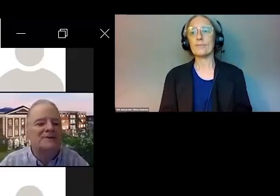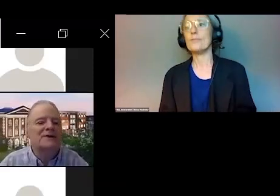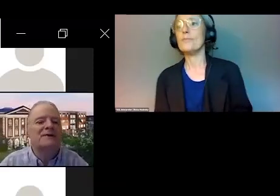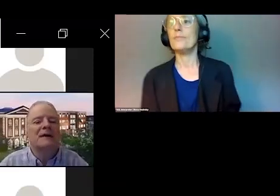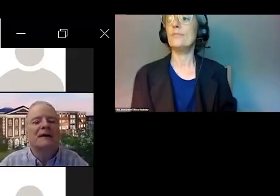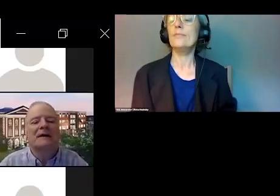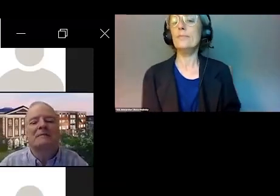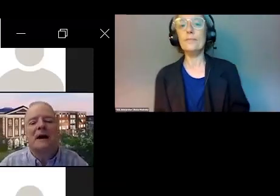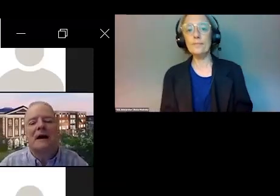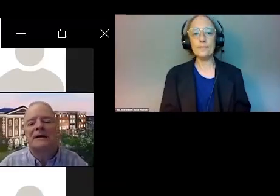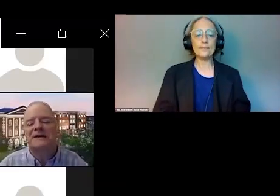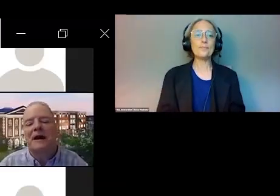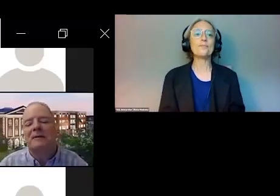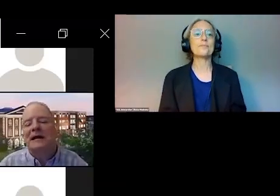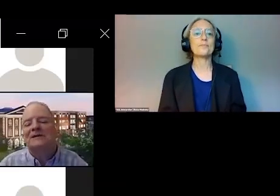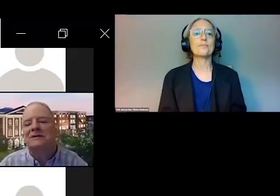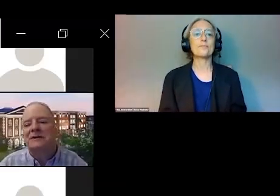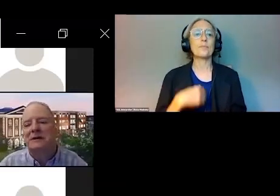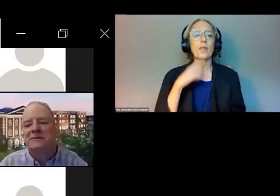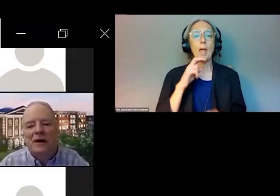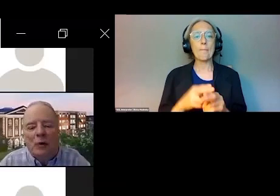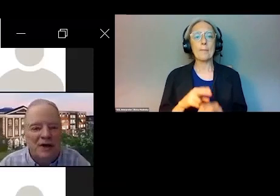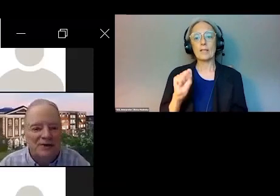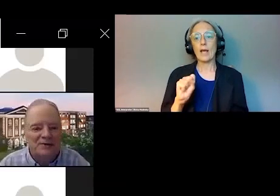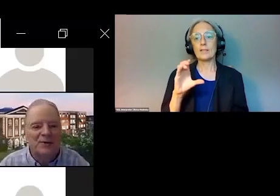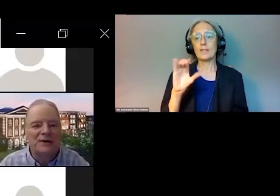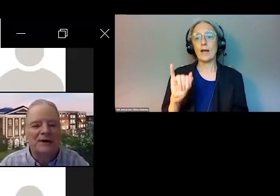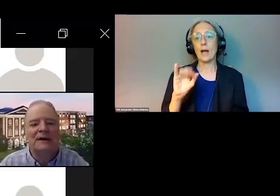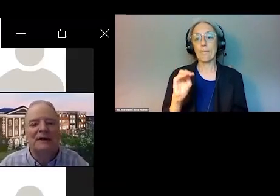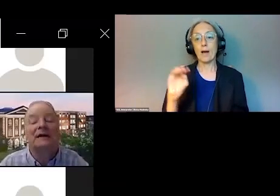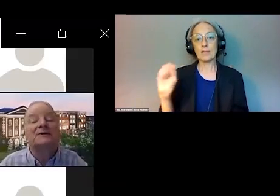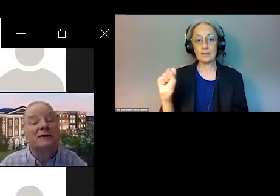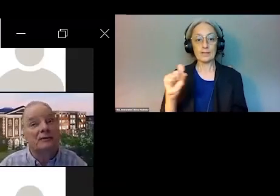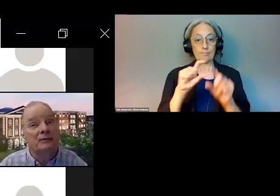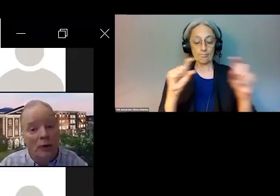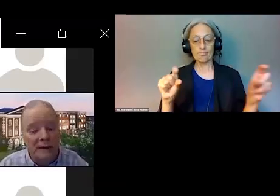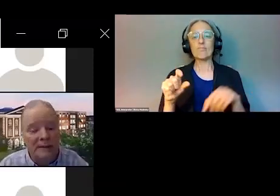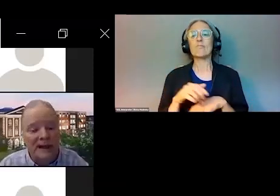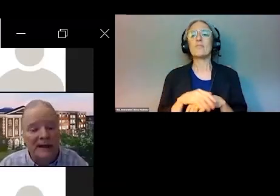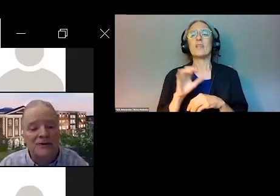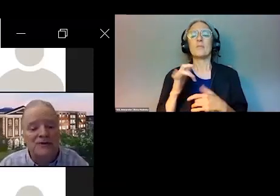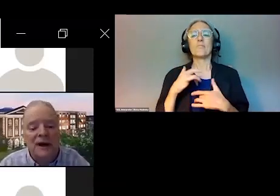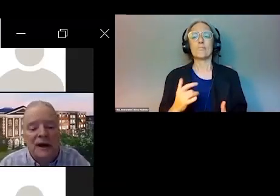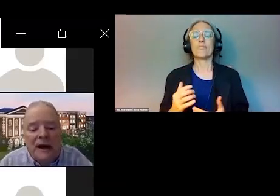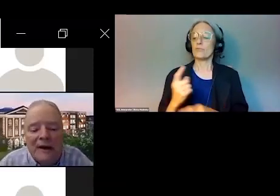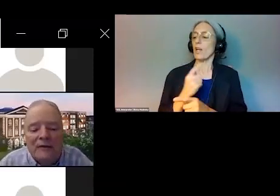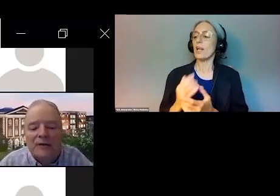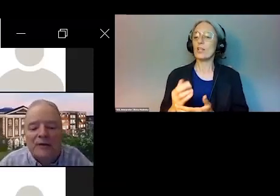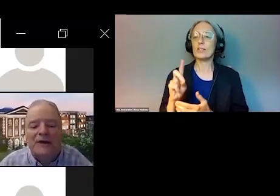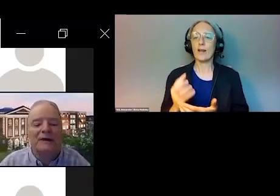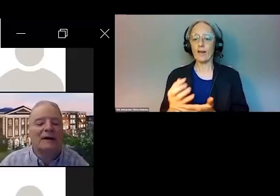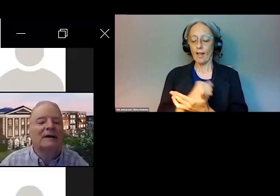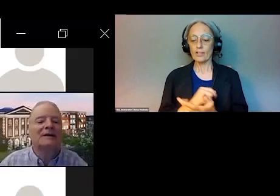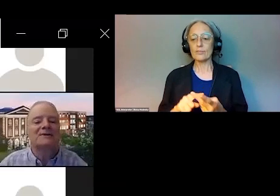So I mentioned the SCI model systems, which does routine data collection, enrolls people at injury, and